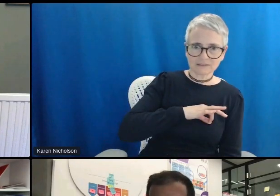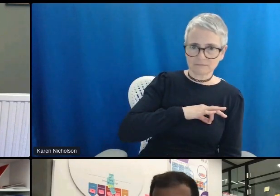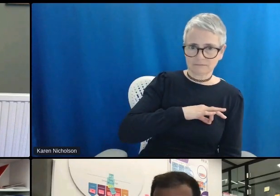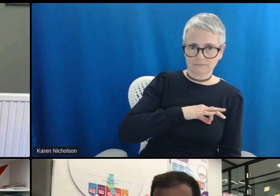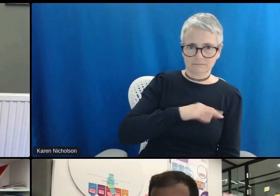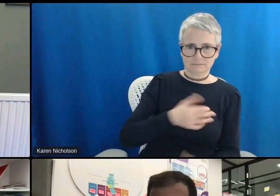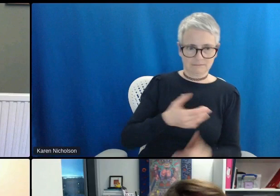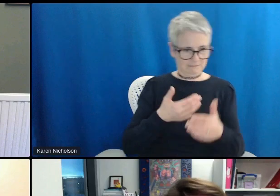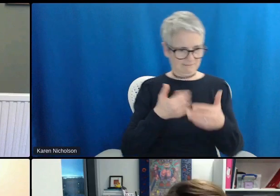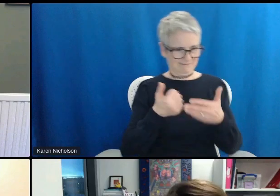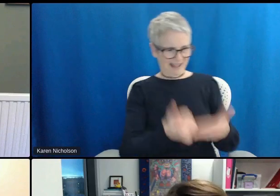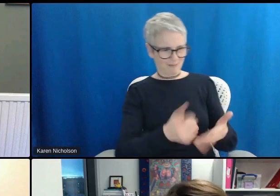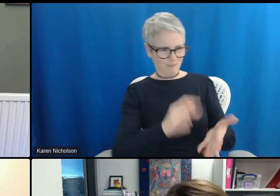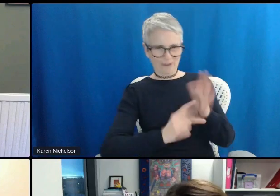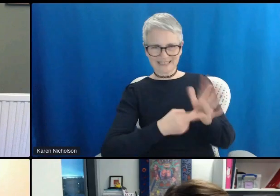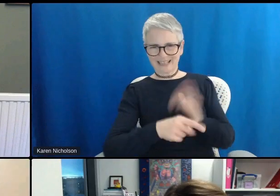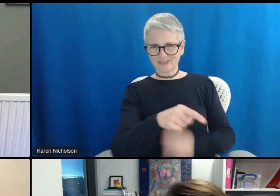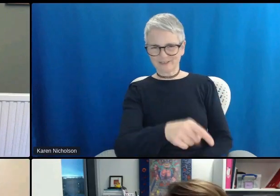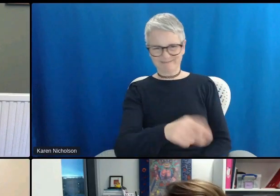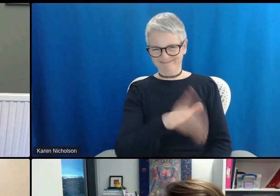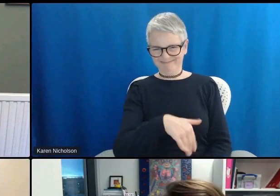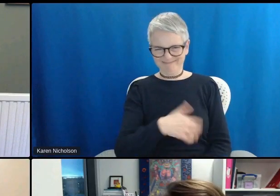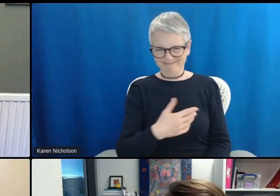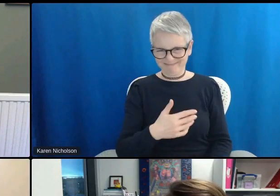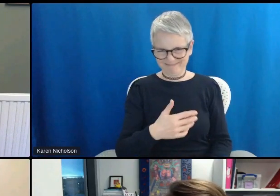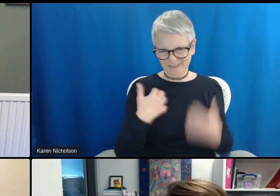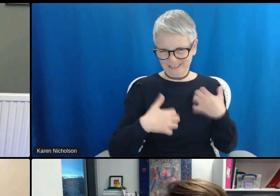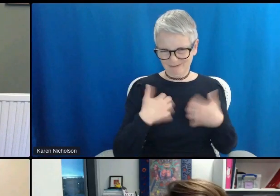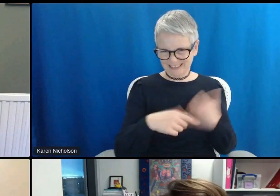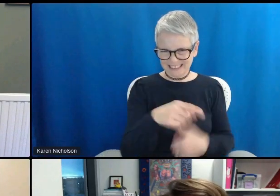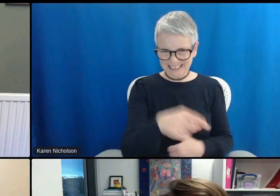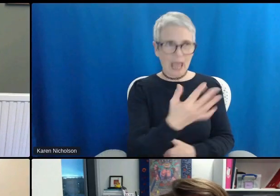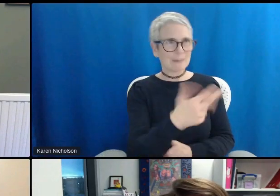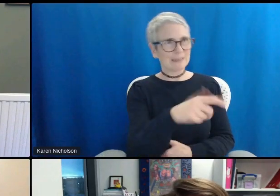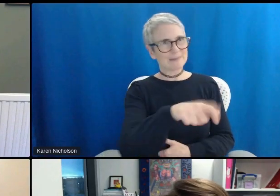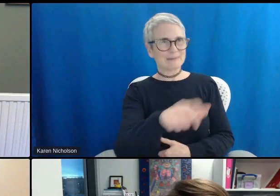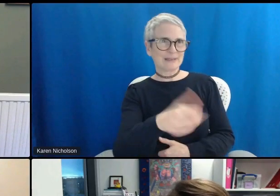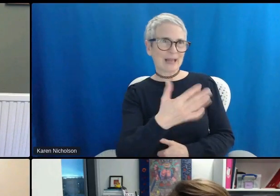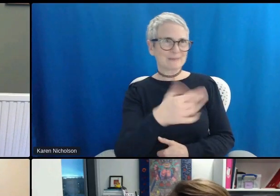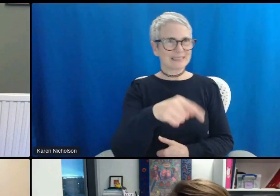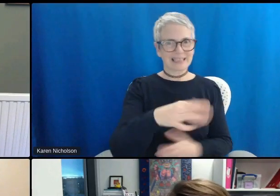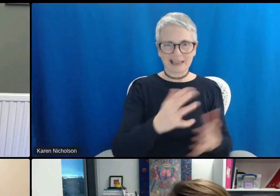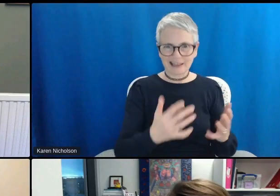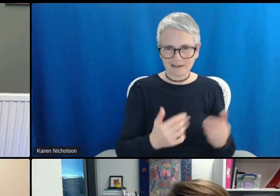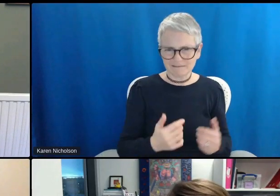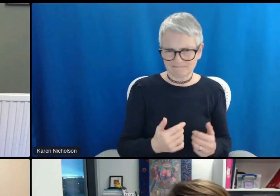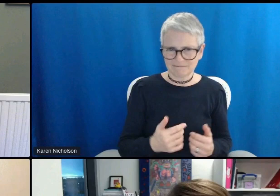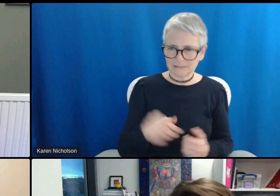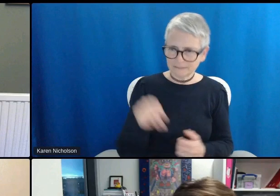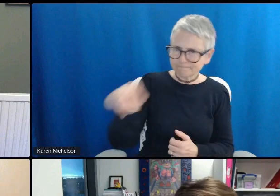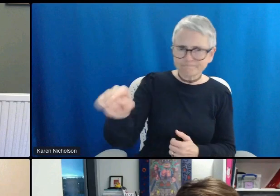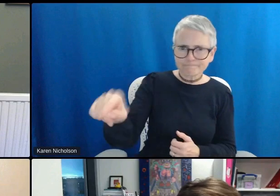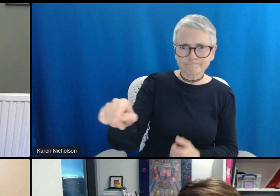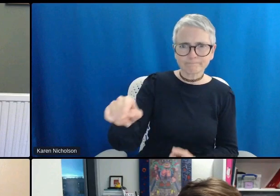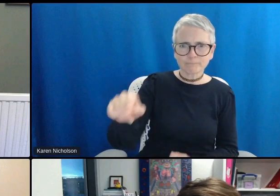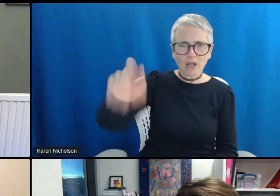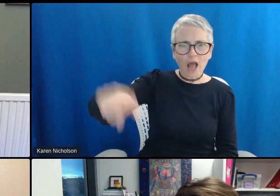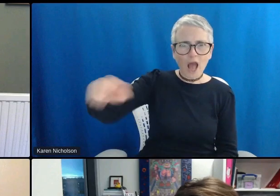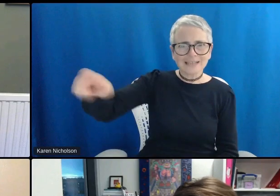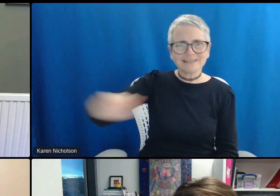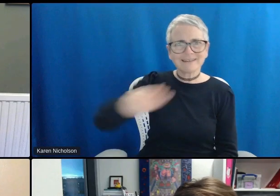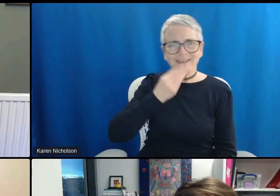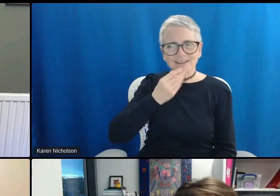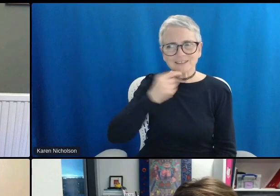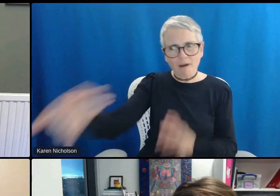how many papers you have or how many people with disabilities you have in your organization. The main thing is about how you allow your clients, the people you are working